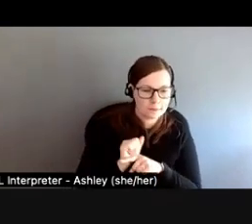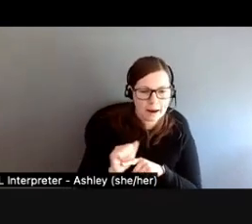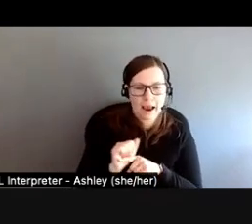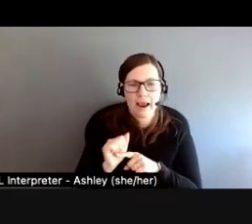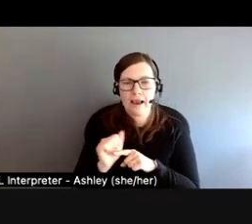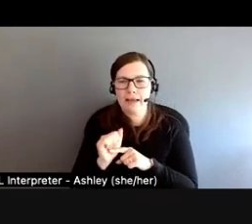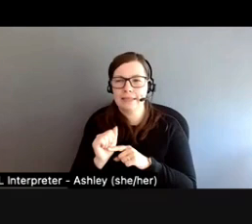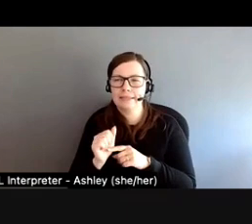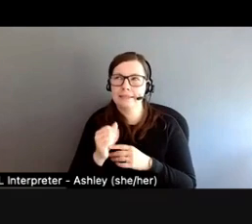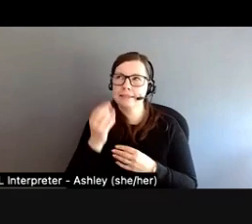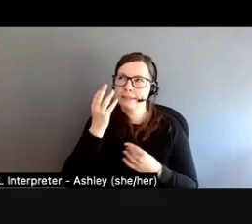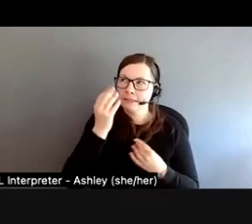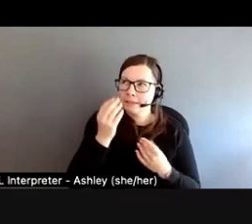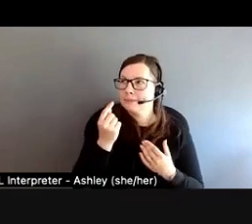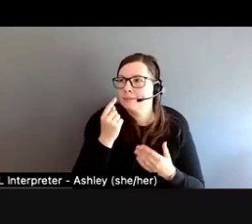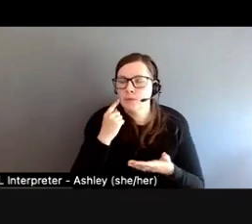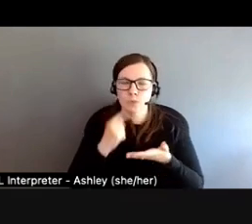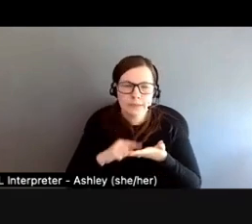proper